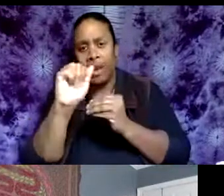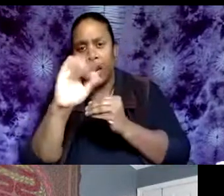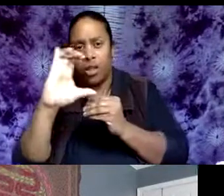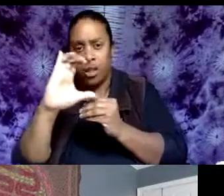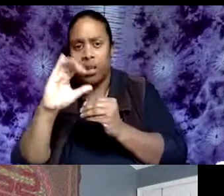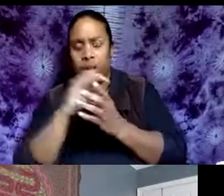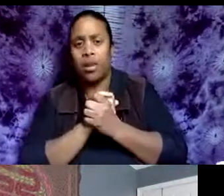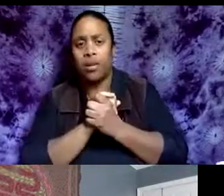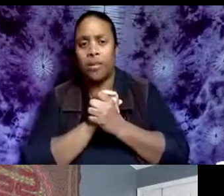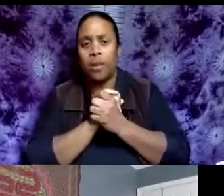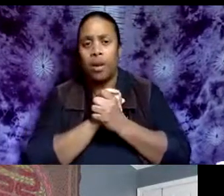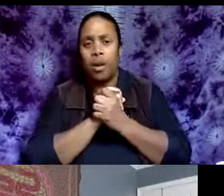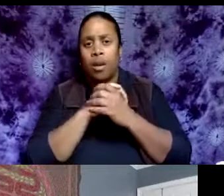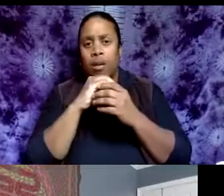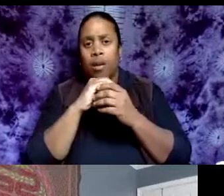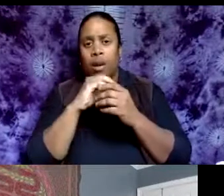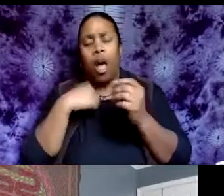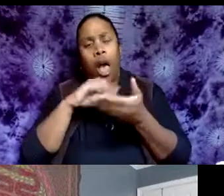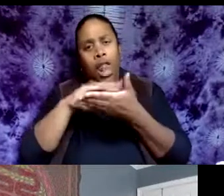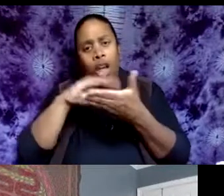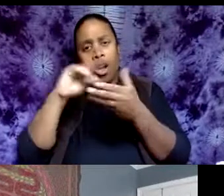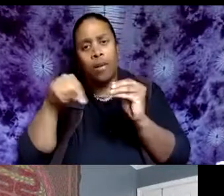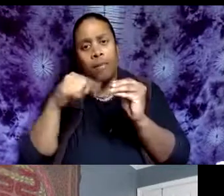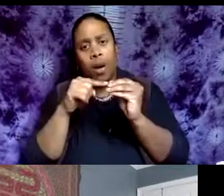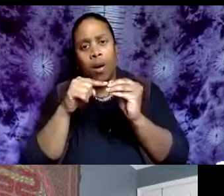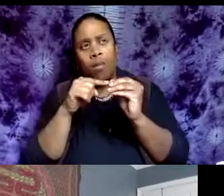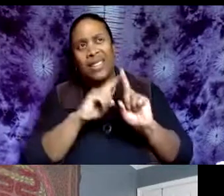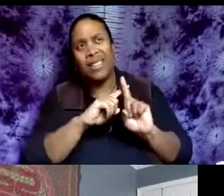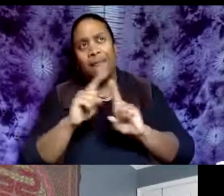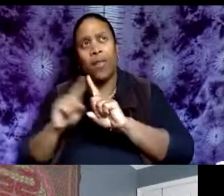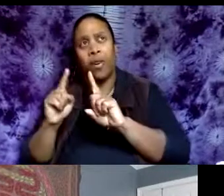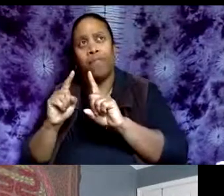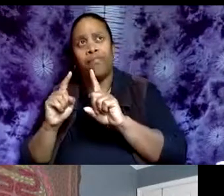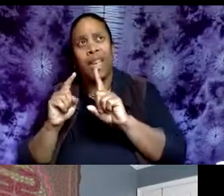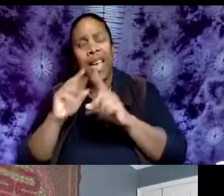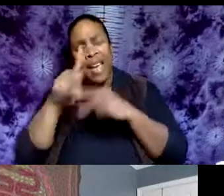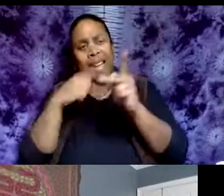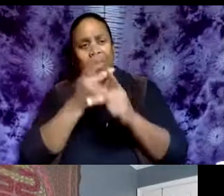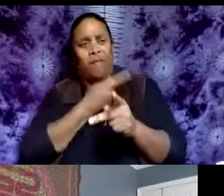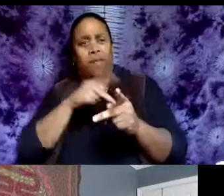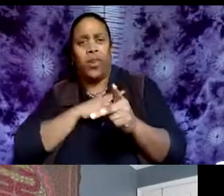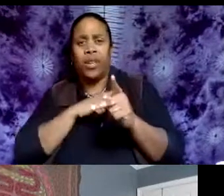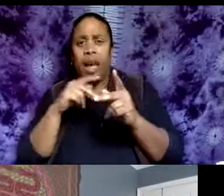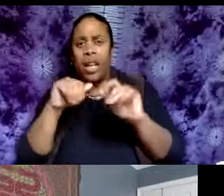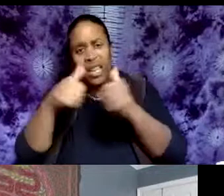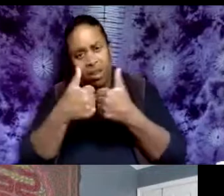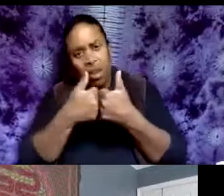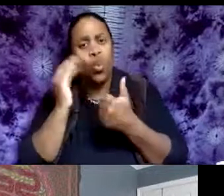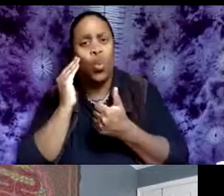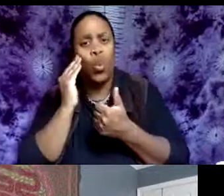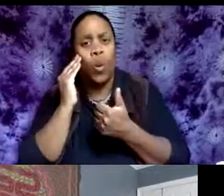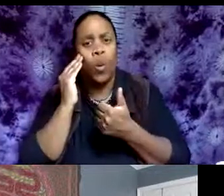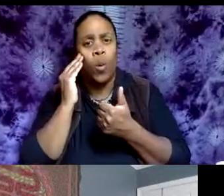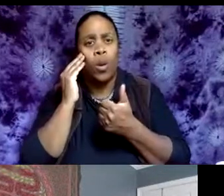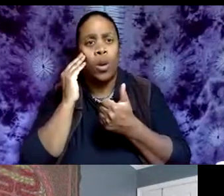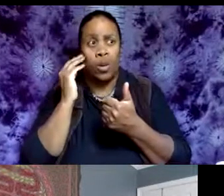that. I learned about just variations on that. And of course, we've had, I'm going to just say, we've had a